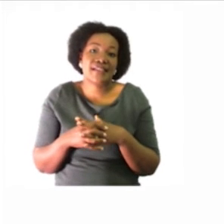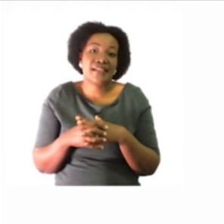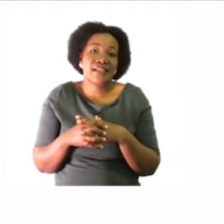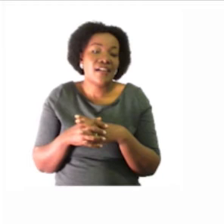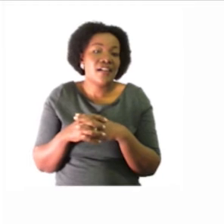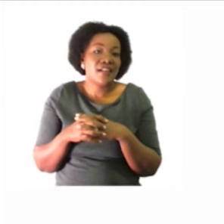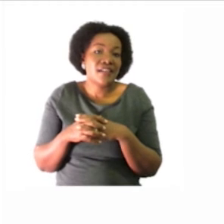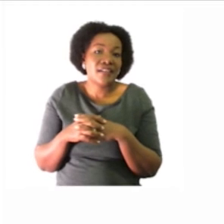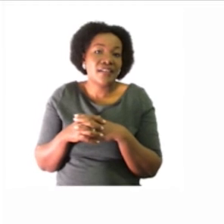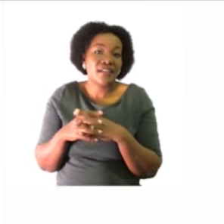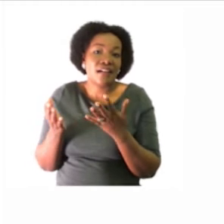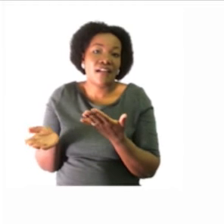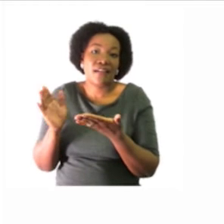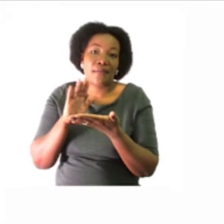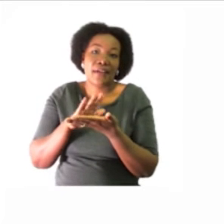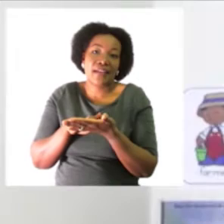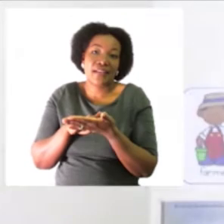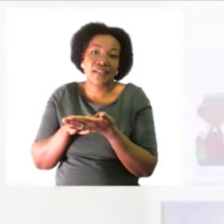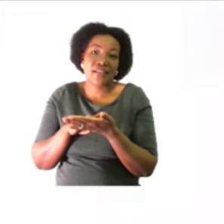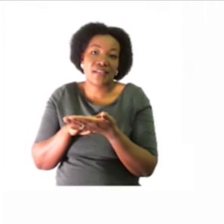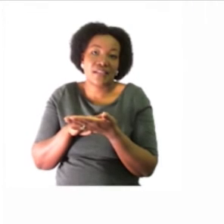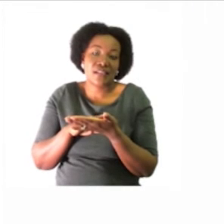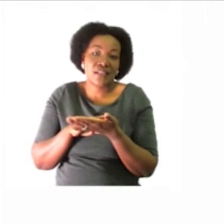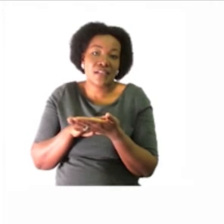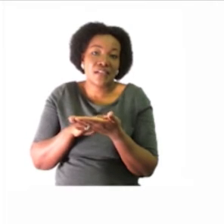All right? Turn to page 10.